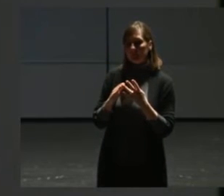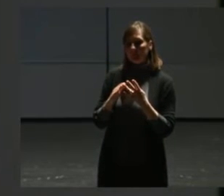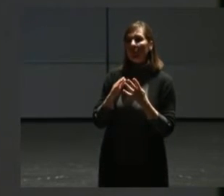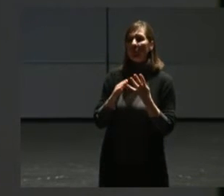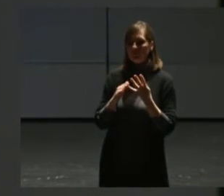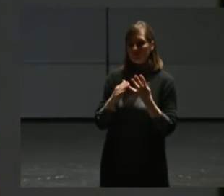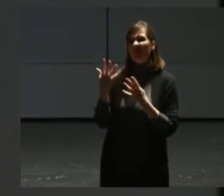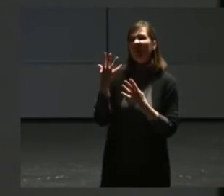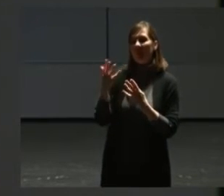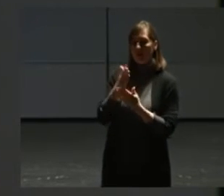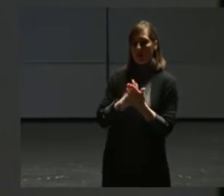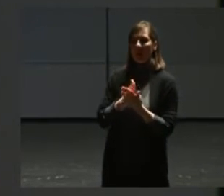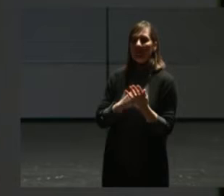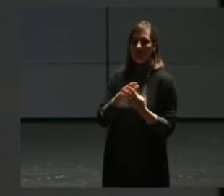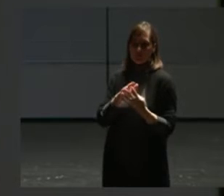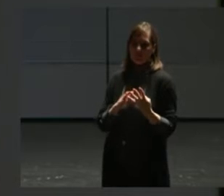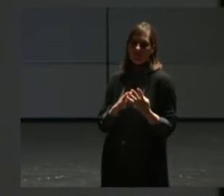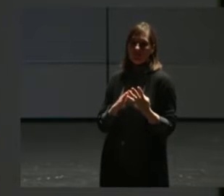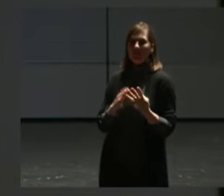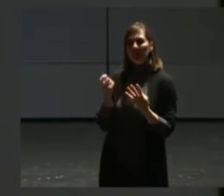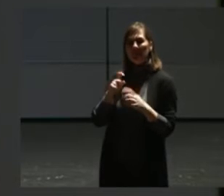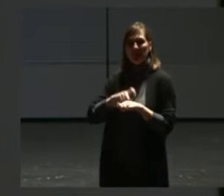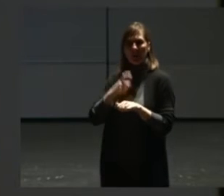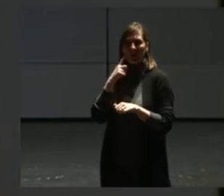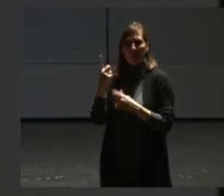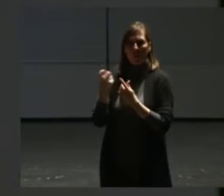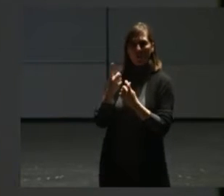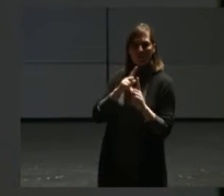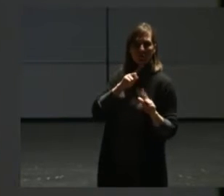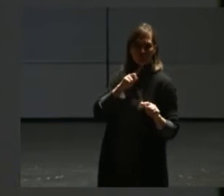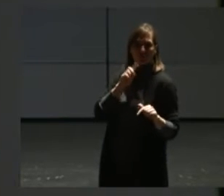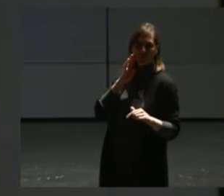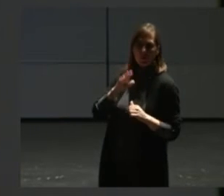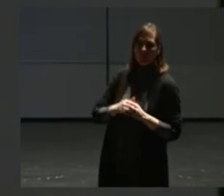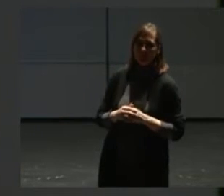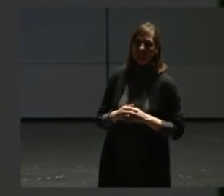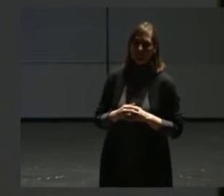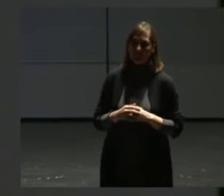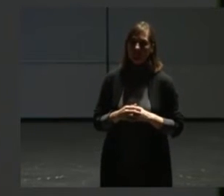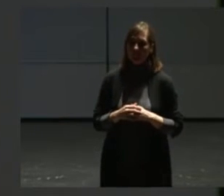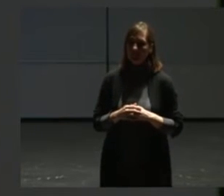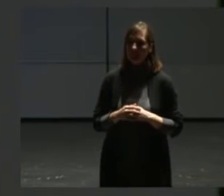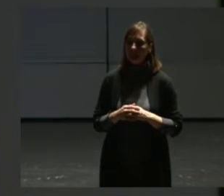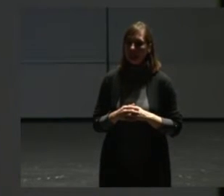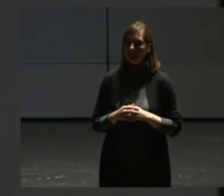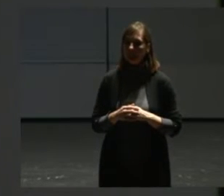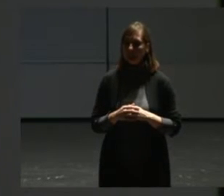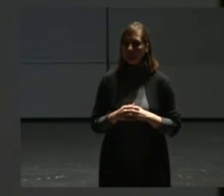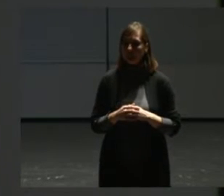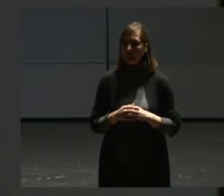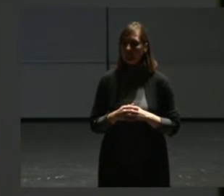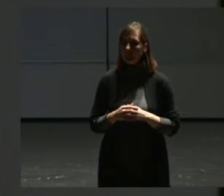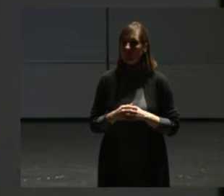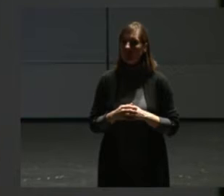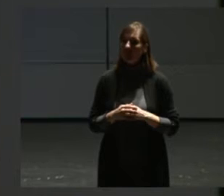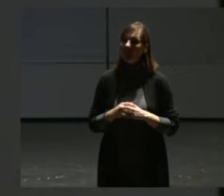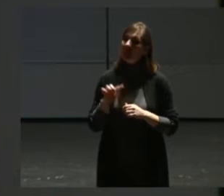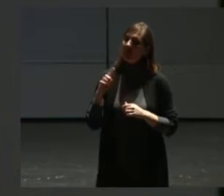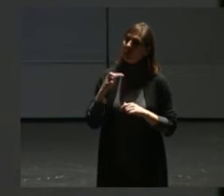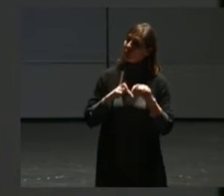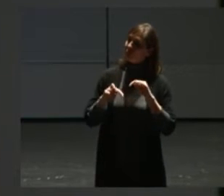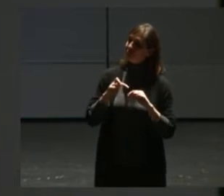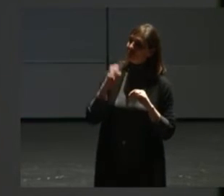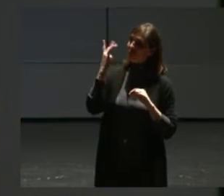elements. We'll have time for Q&A at the end. Before I begin, I'd like to share with you and emphasize why we're